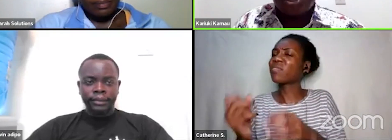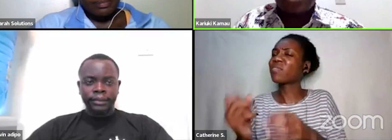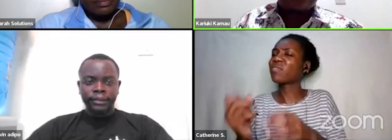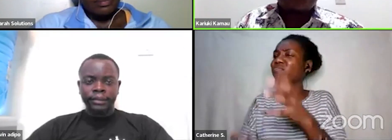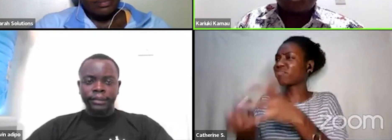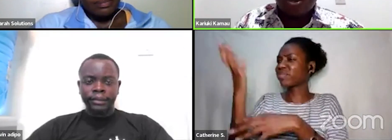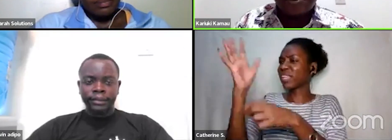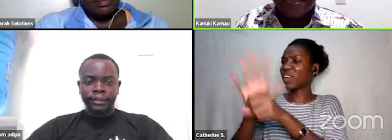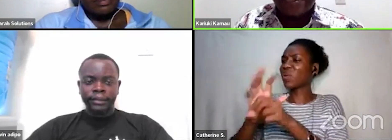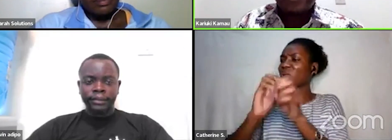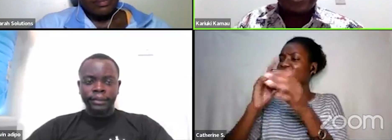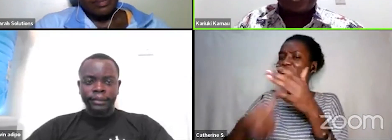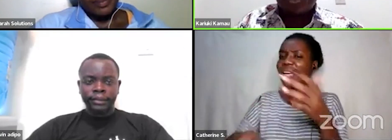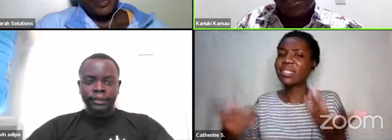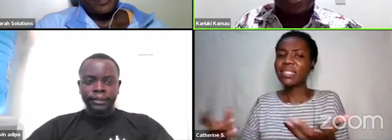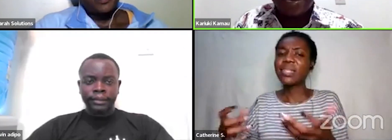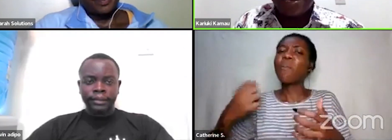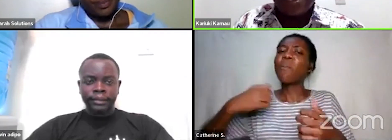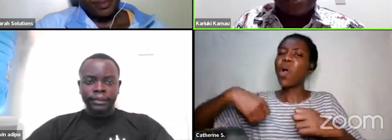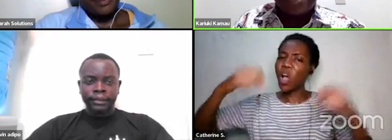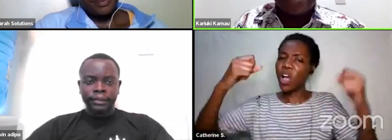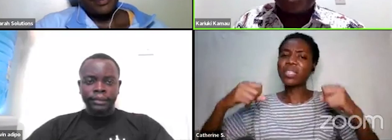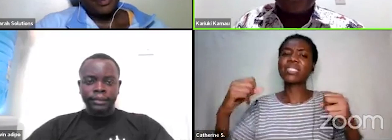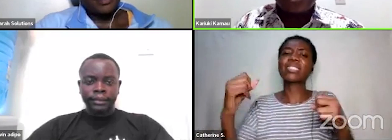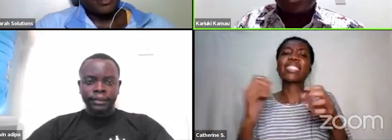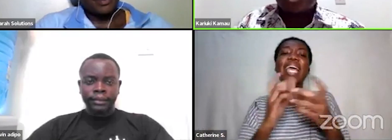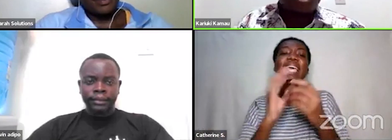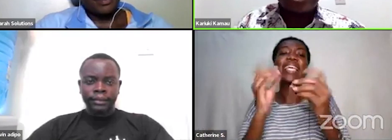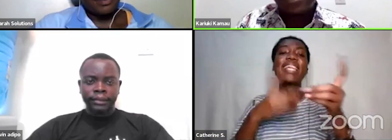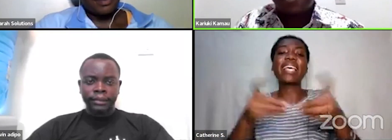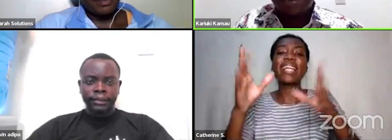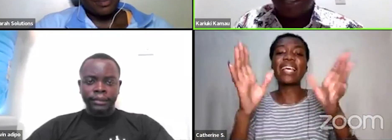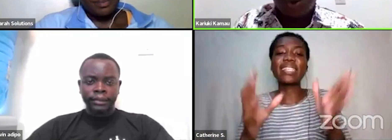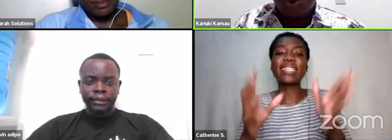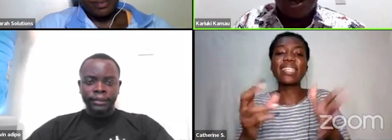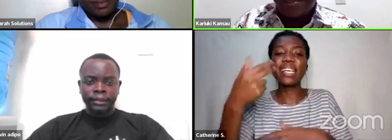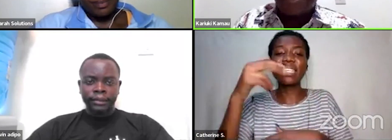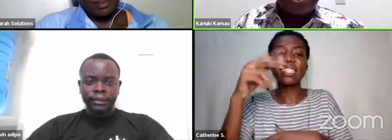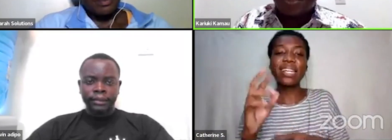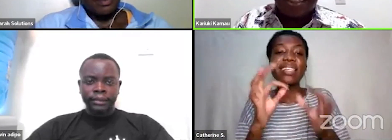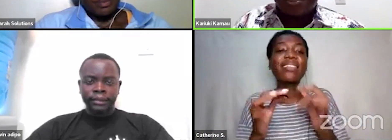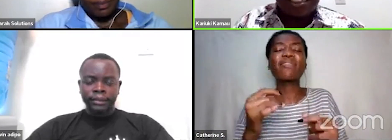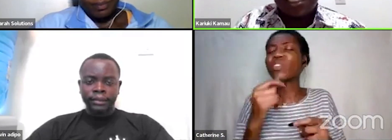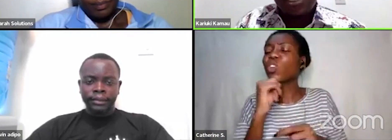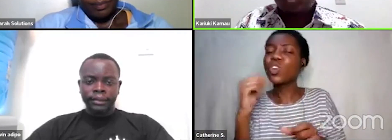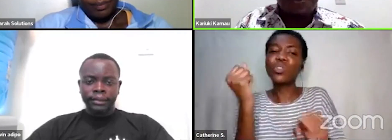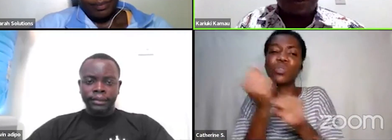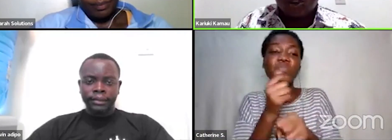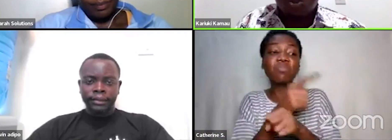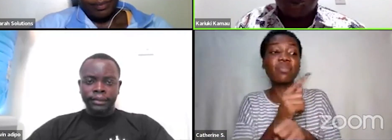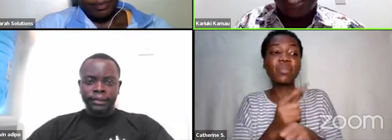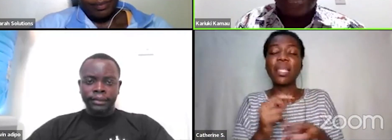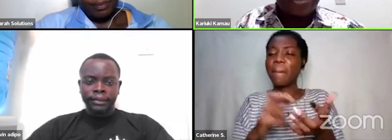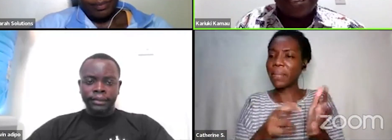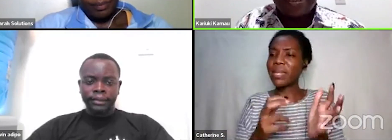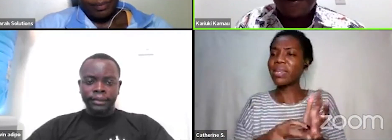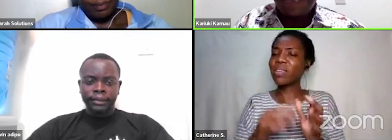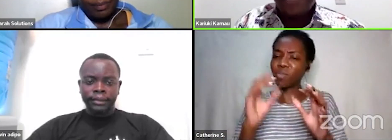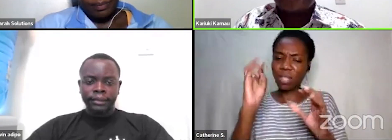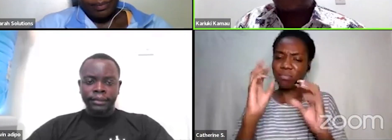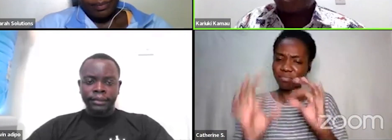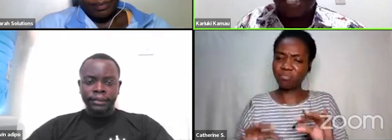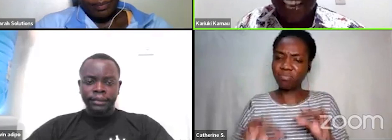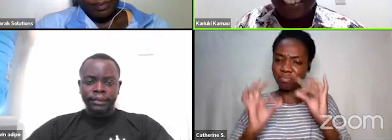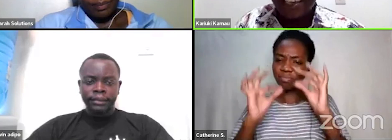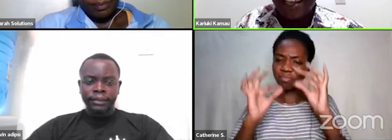your bosses, your director, your HR says, if it is not done by you, I think that it needs to be postponed. Is there